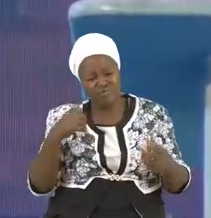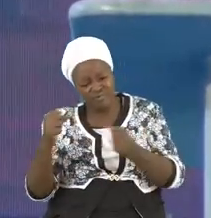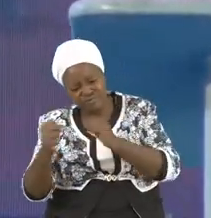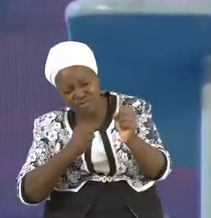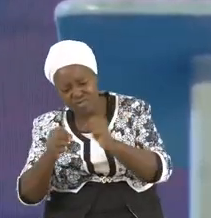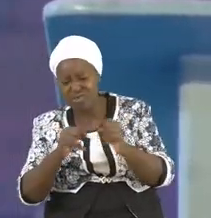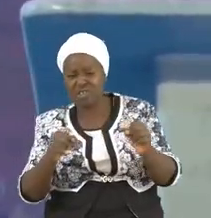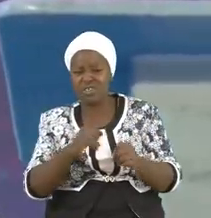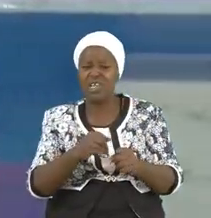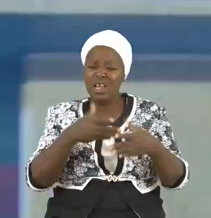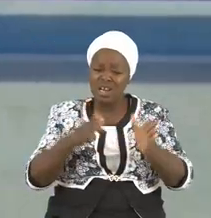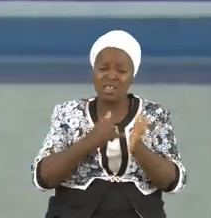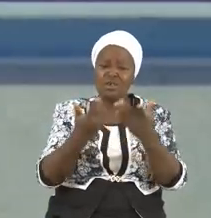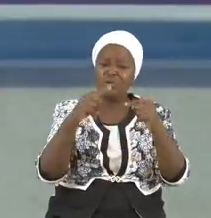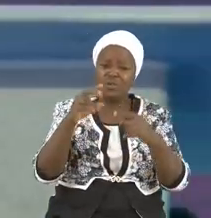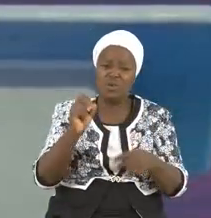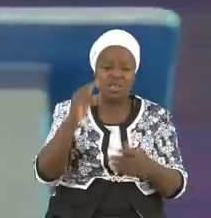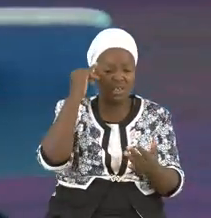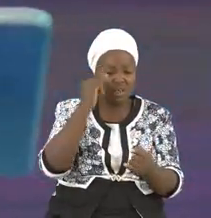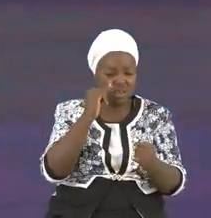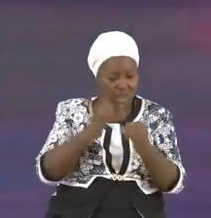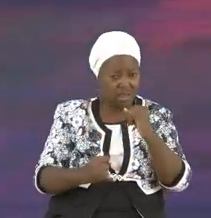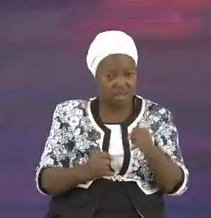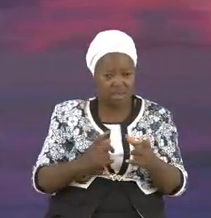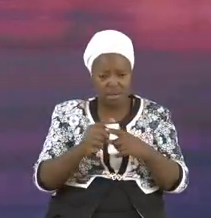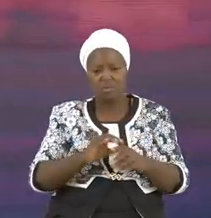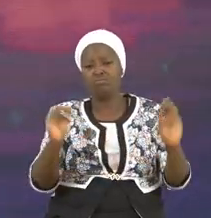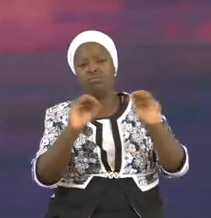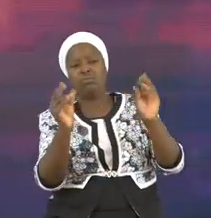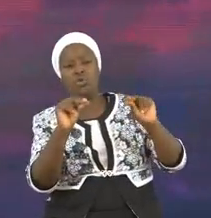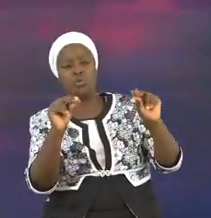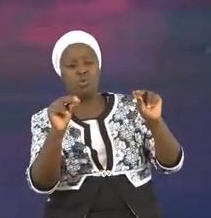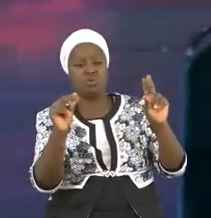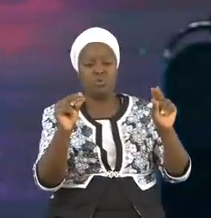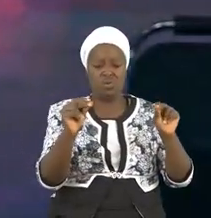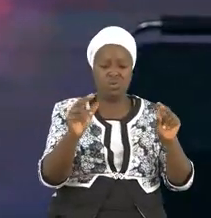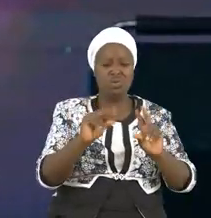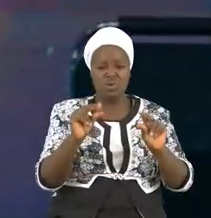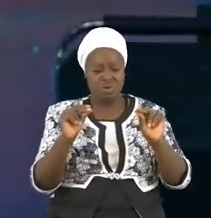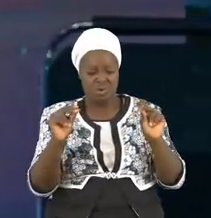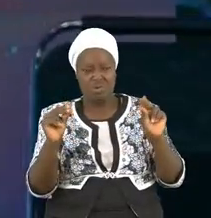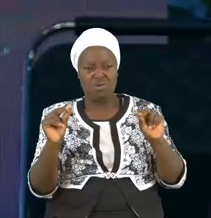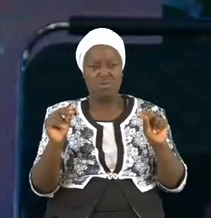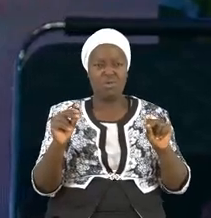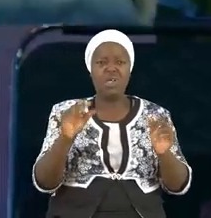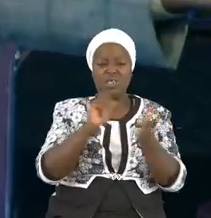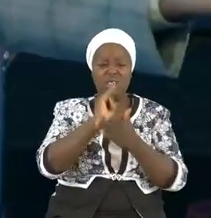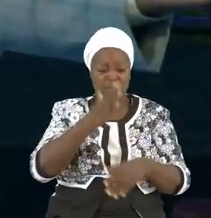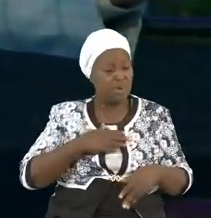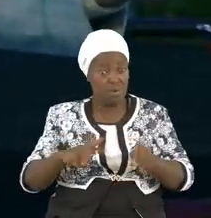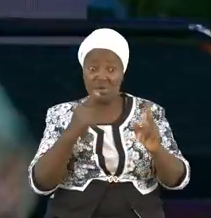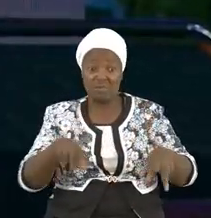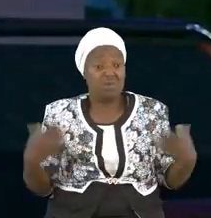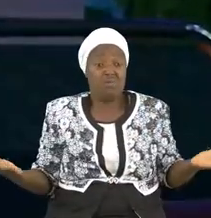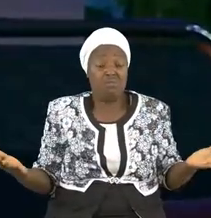an end. And the fellow said, no, no, I'll keep on attacking. That's my way of life. There's no